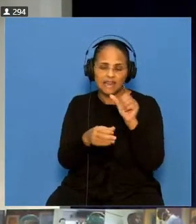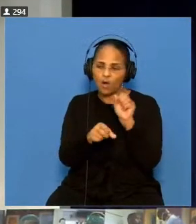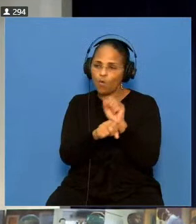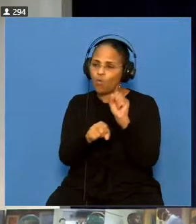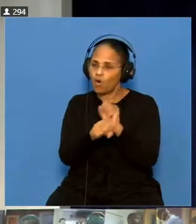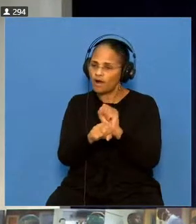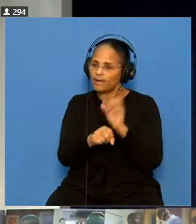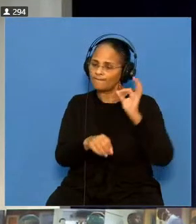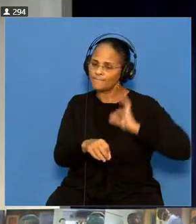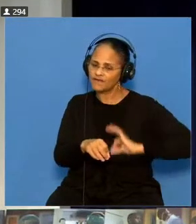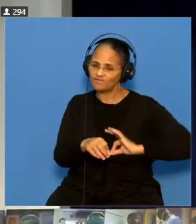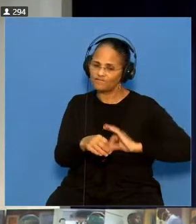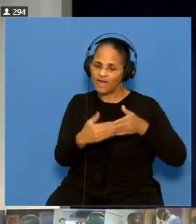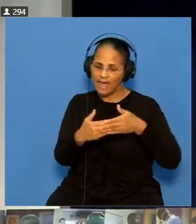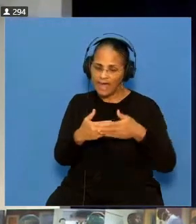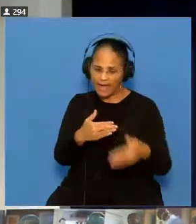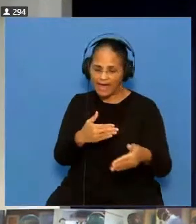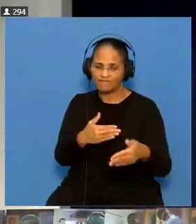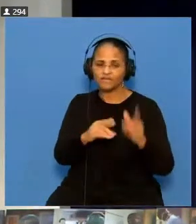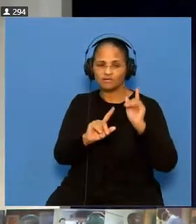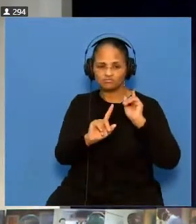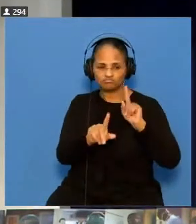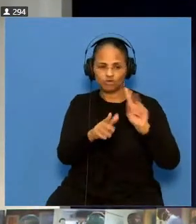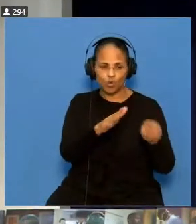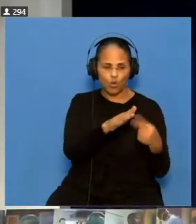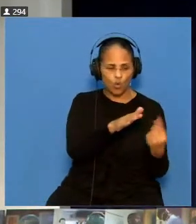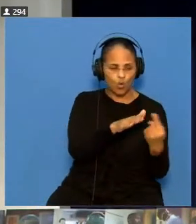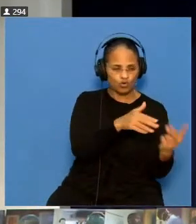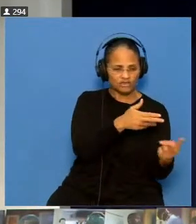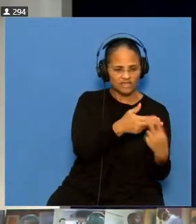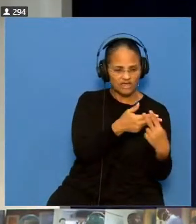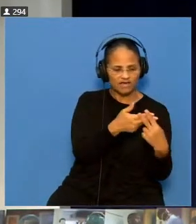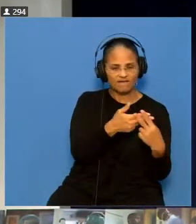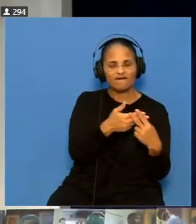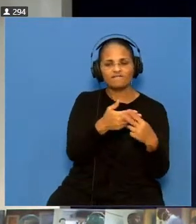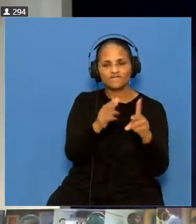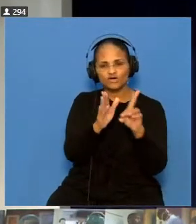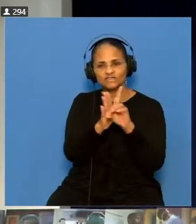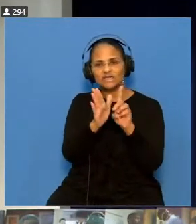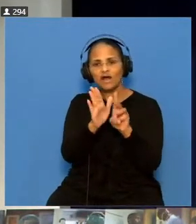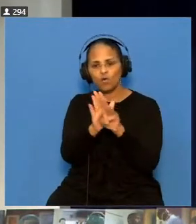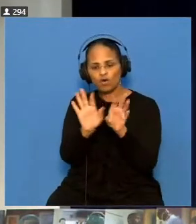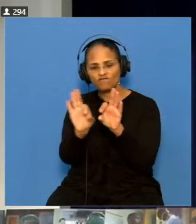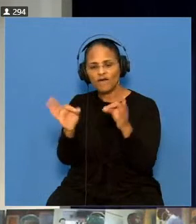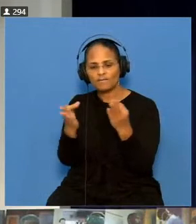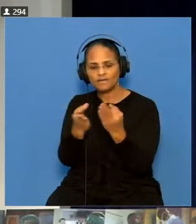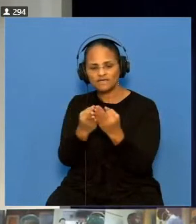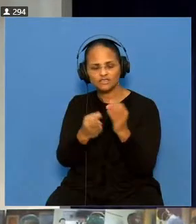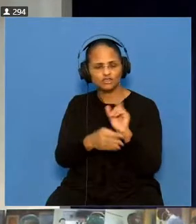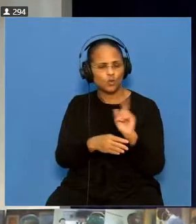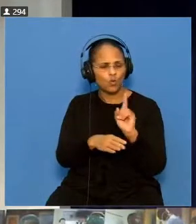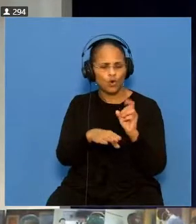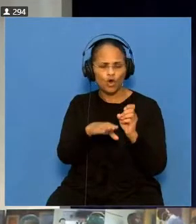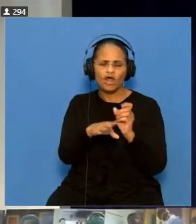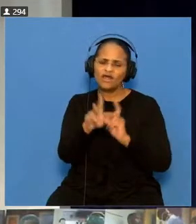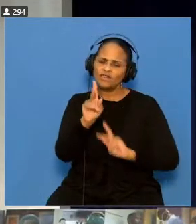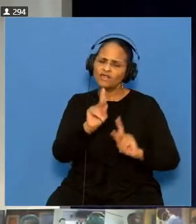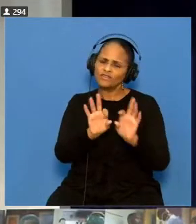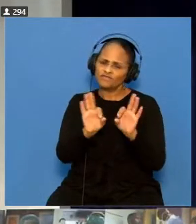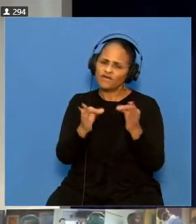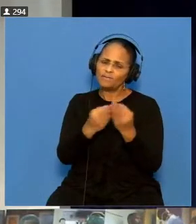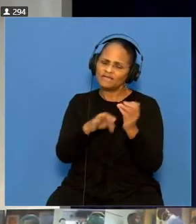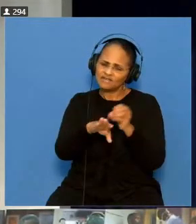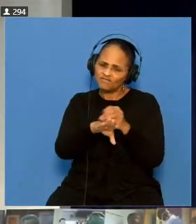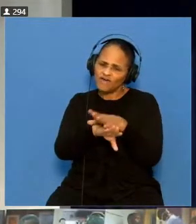into effect after the ordered quarantine time for Dalwood families. So the question is, where should families affected during that